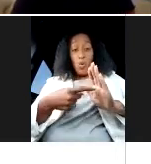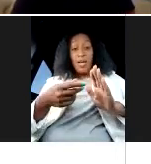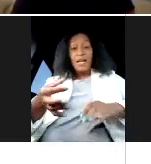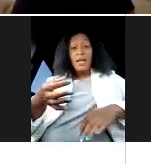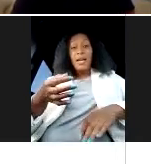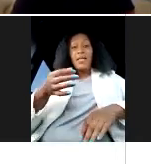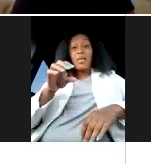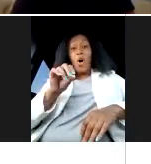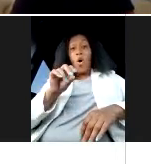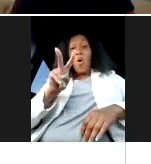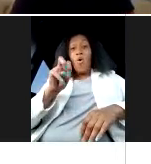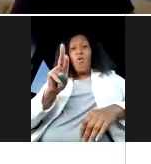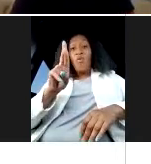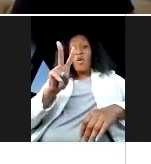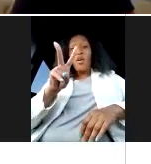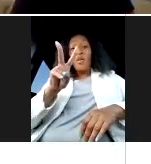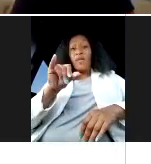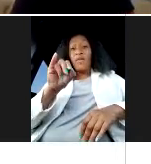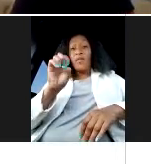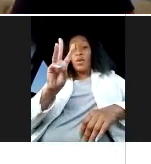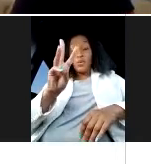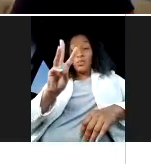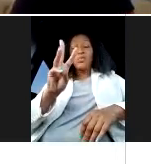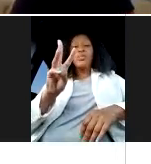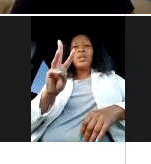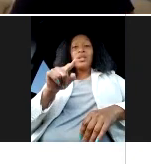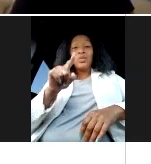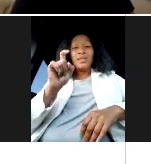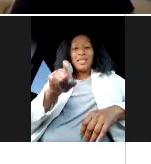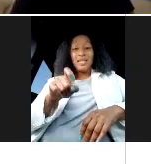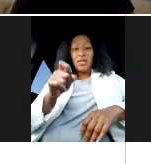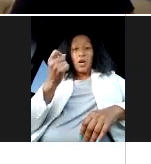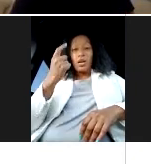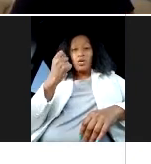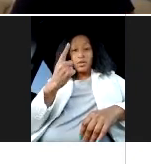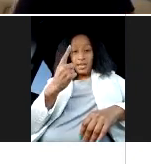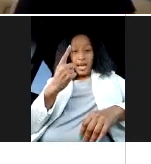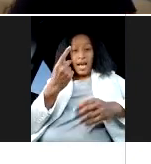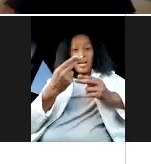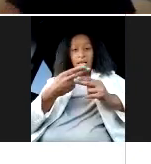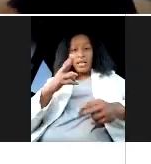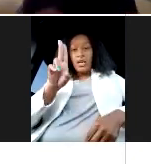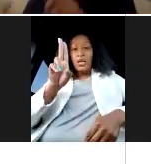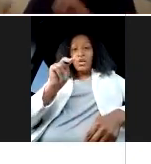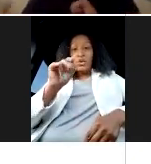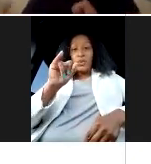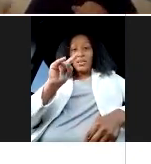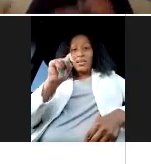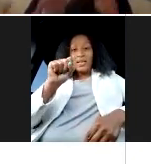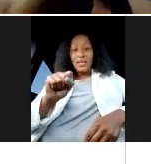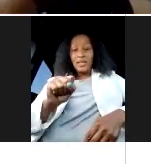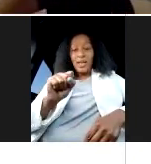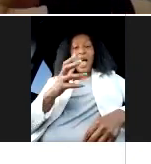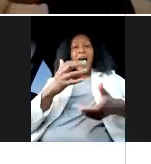on measurement. So you got to understand units, and you got to understand how to convert units, okay?